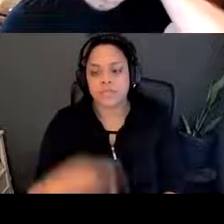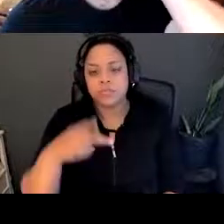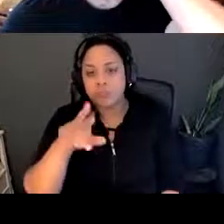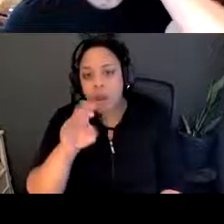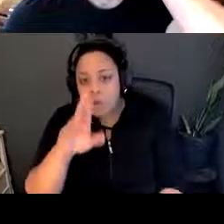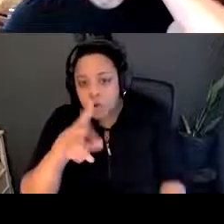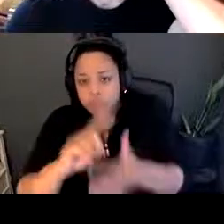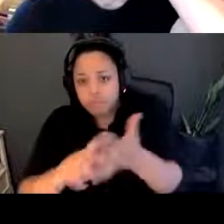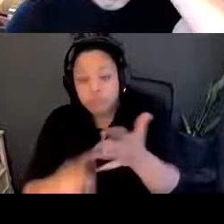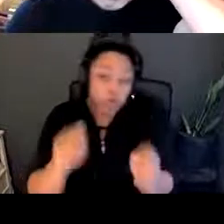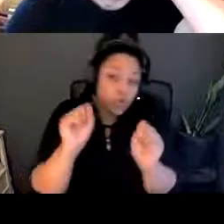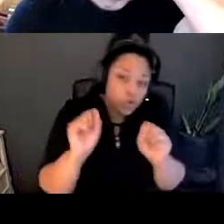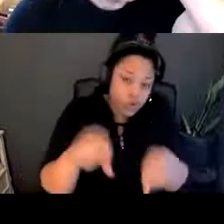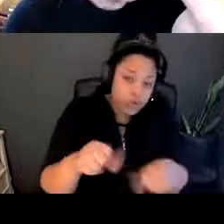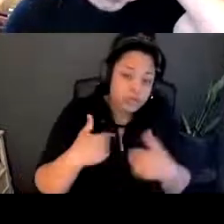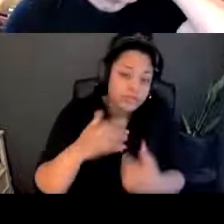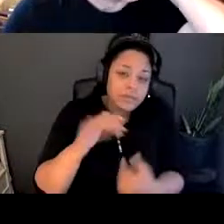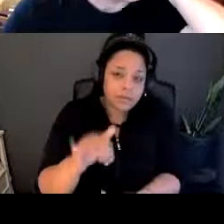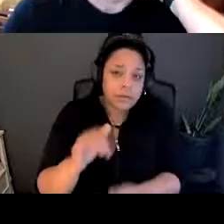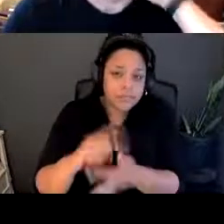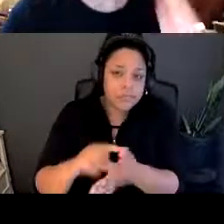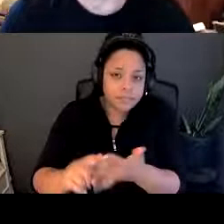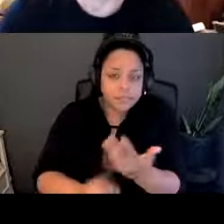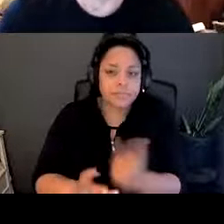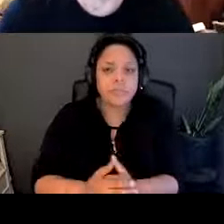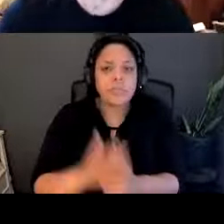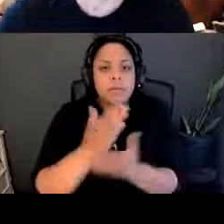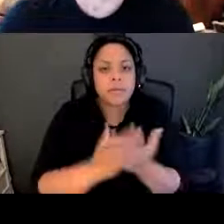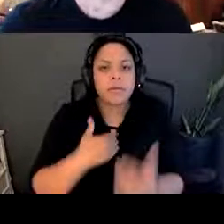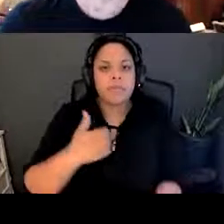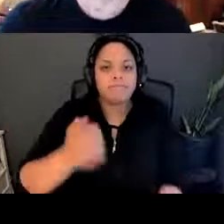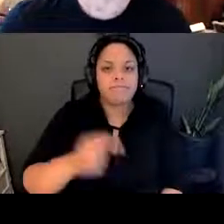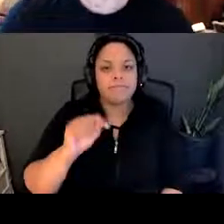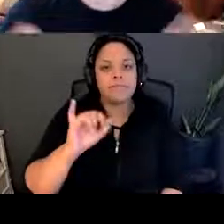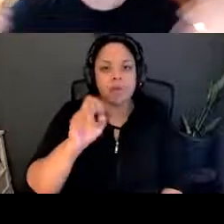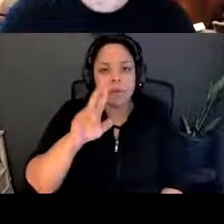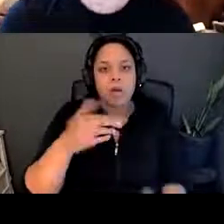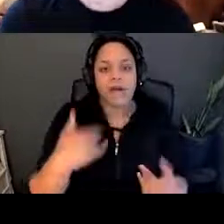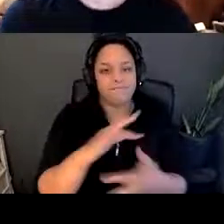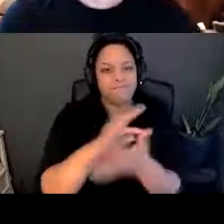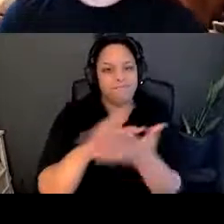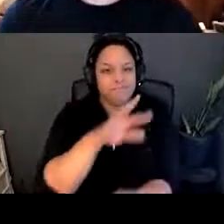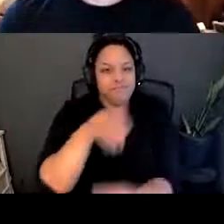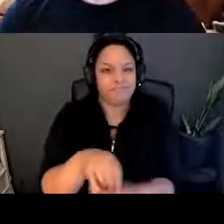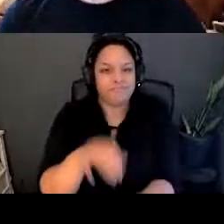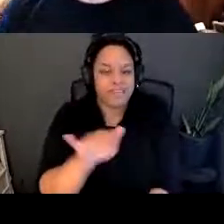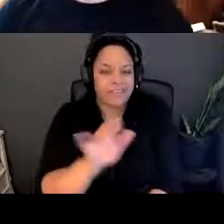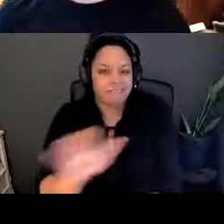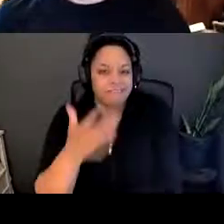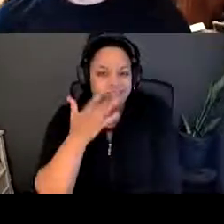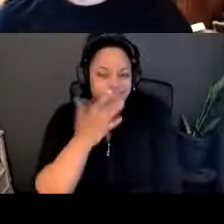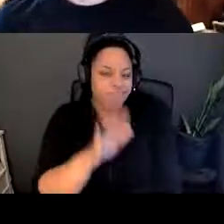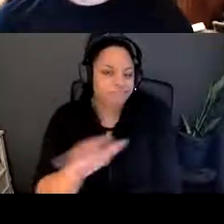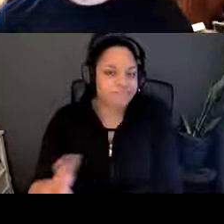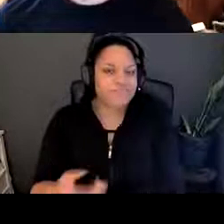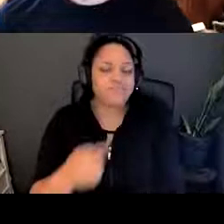do that. Or sometimes, yeah, like some of them do timers that have all of that. That's ancillary. You know, I think